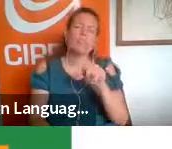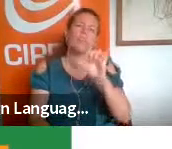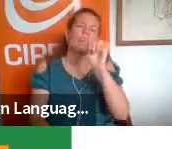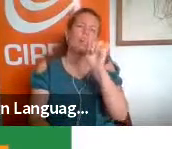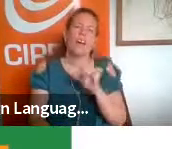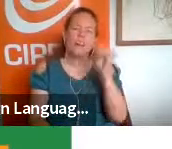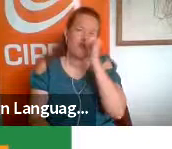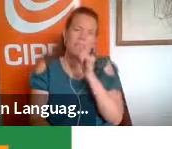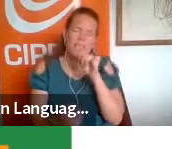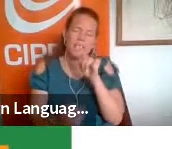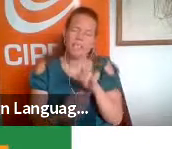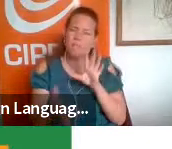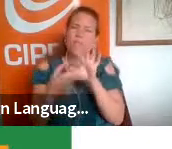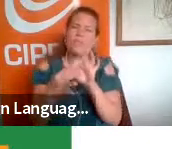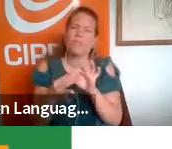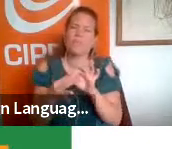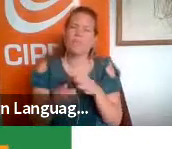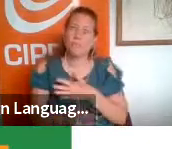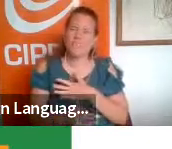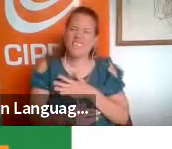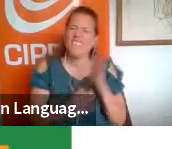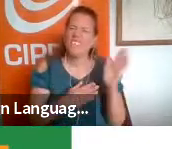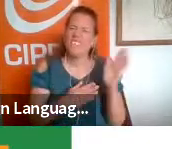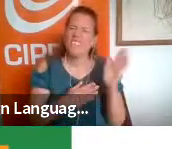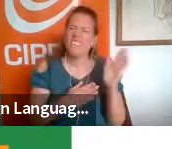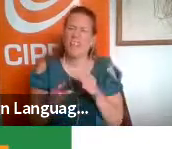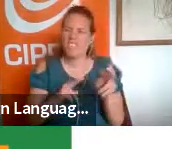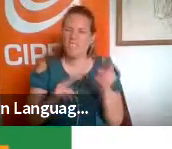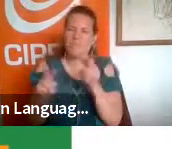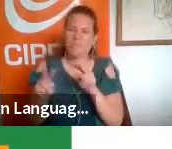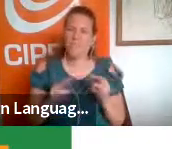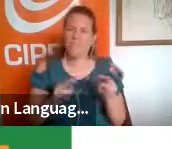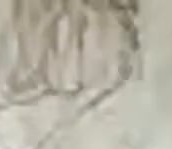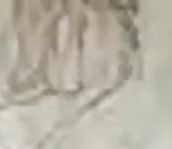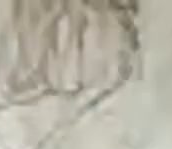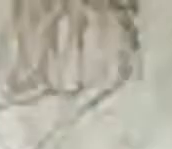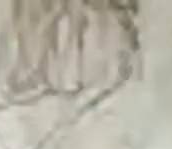And that's it. I had prepared a video on how